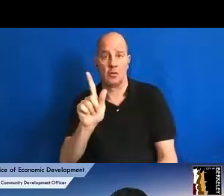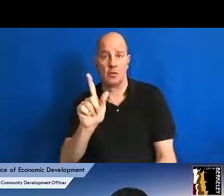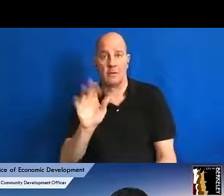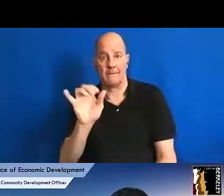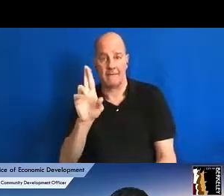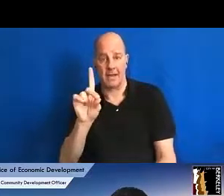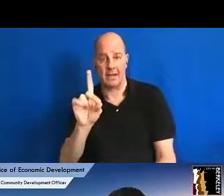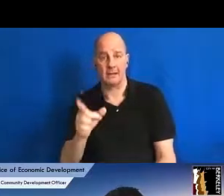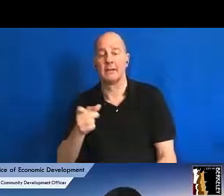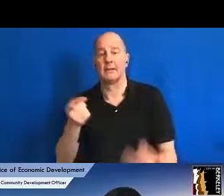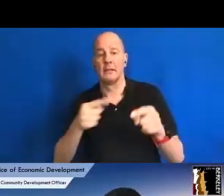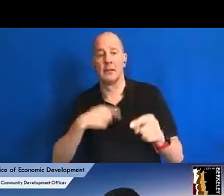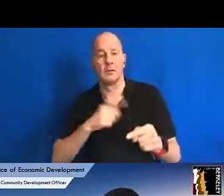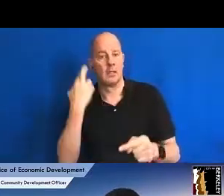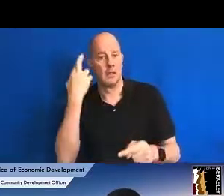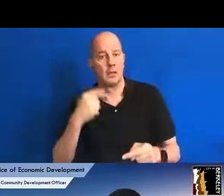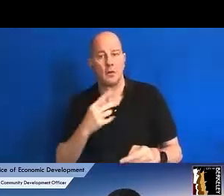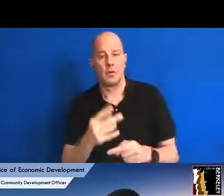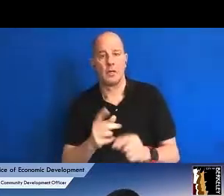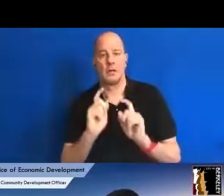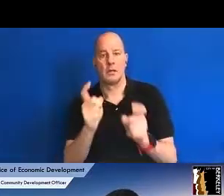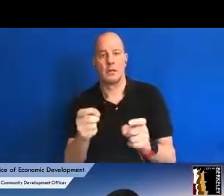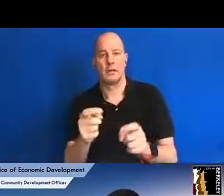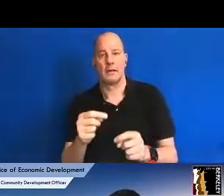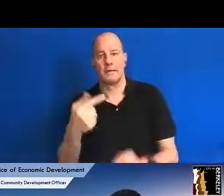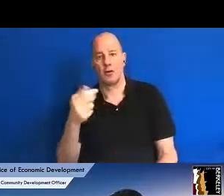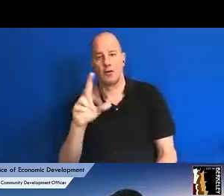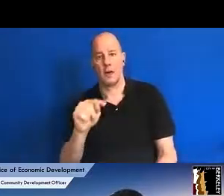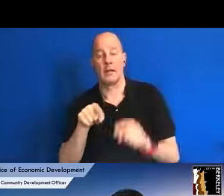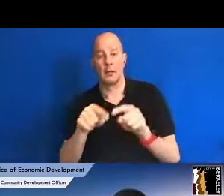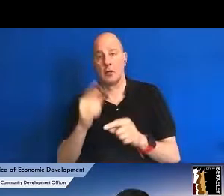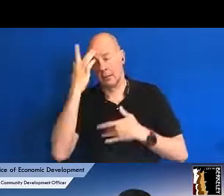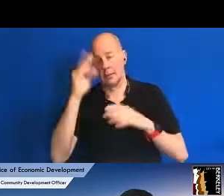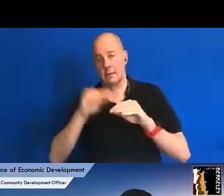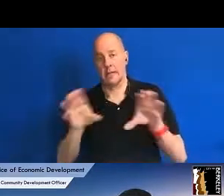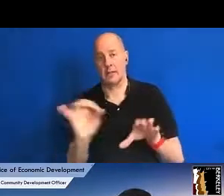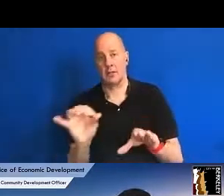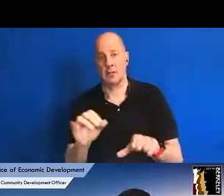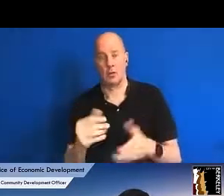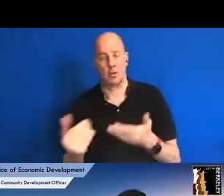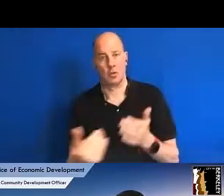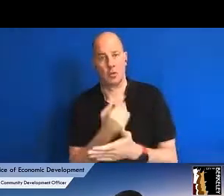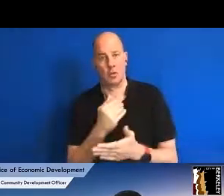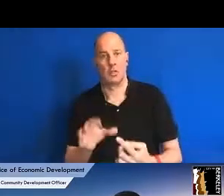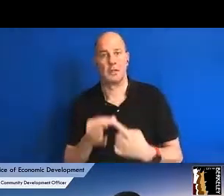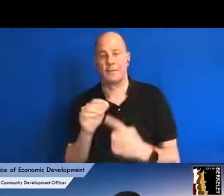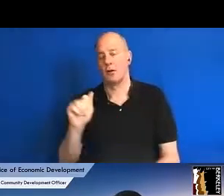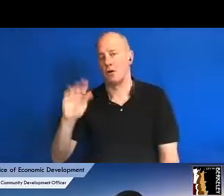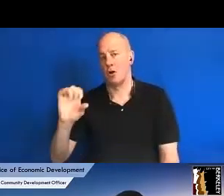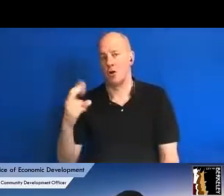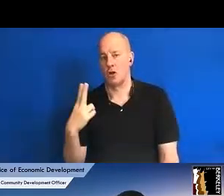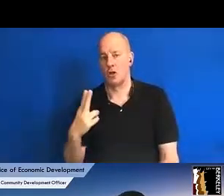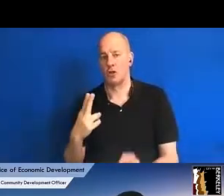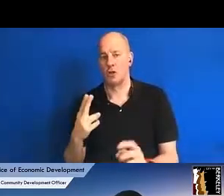realize, we also provided grants during the pandemic, and that was something that was pretty new, with the exception of arts grants. But several cities